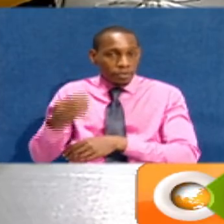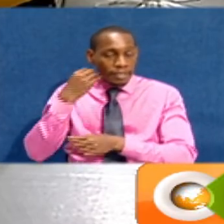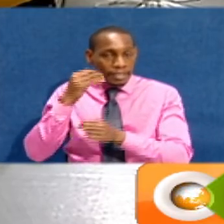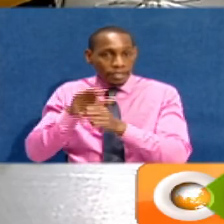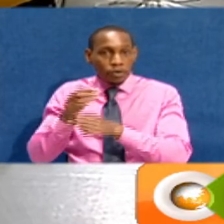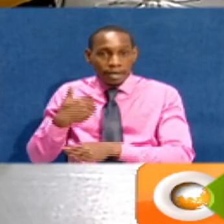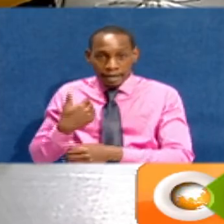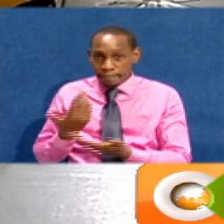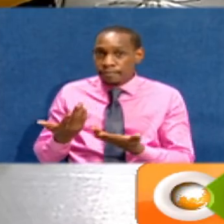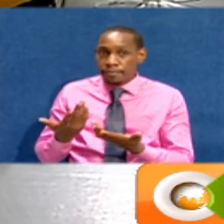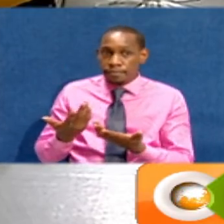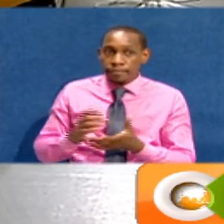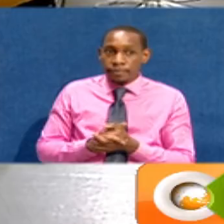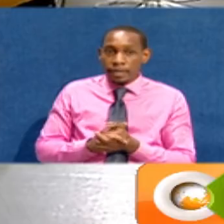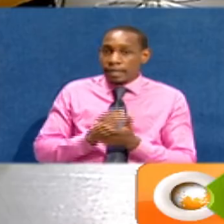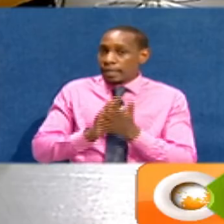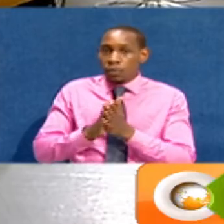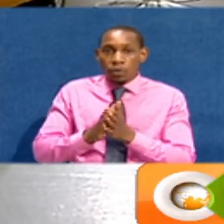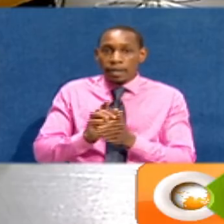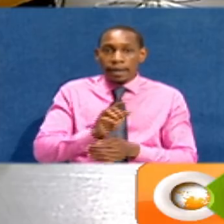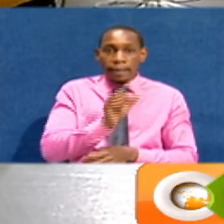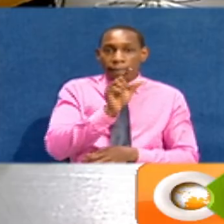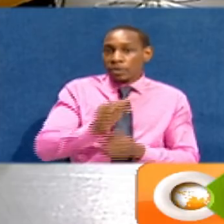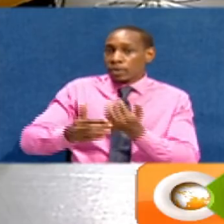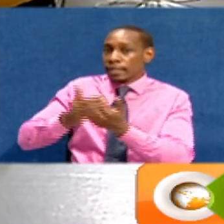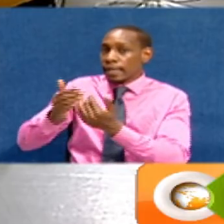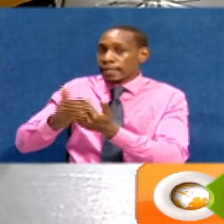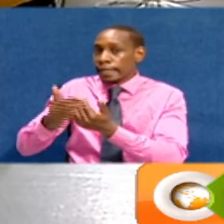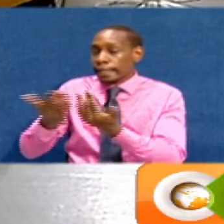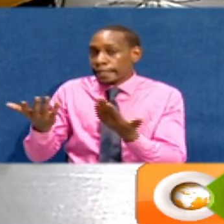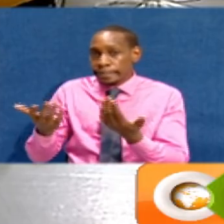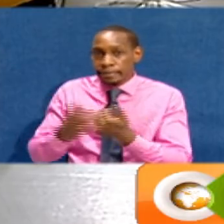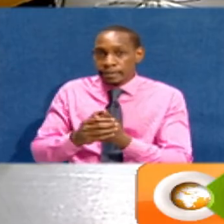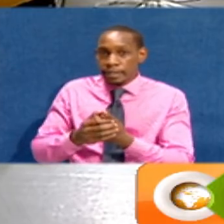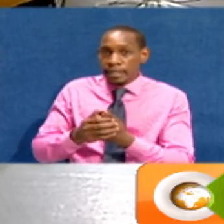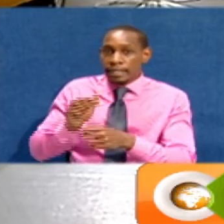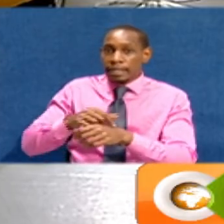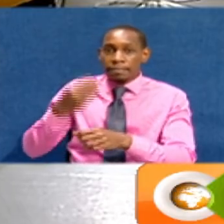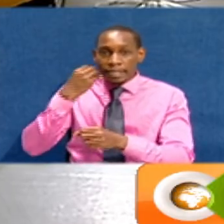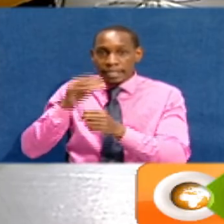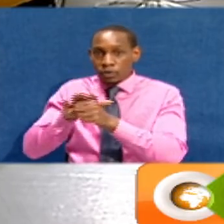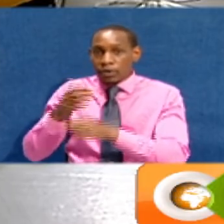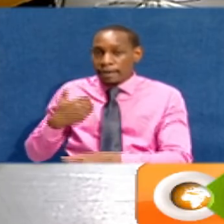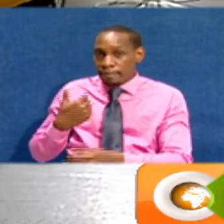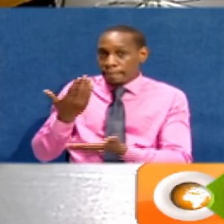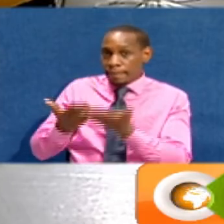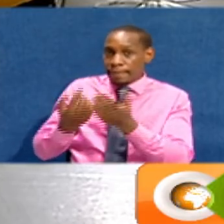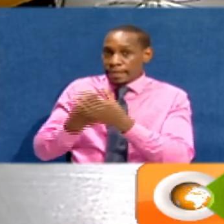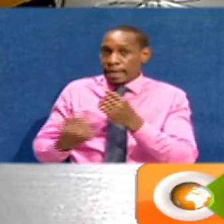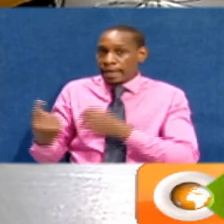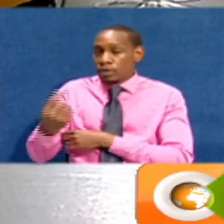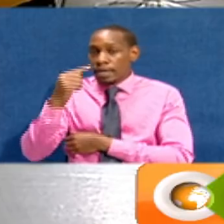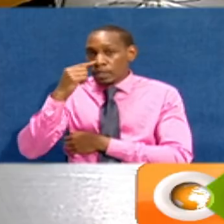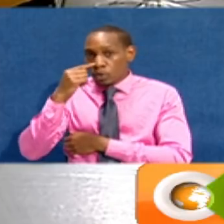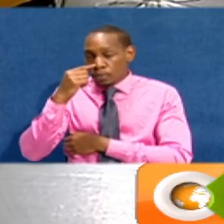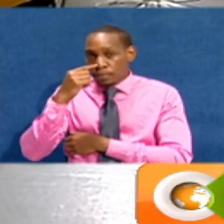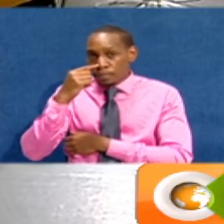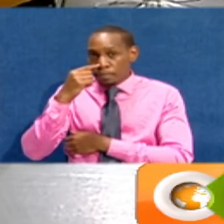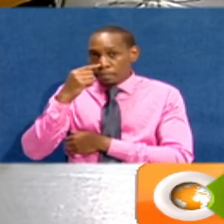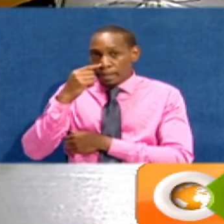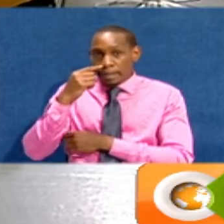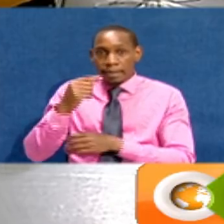is tested positive and everything. No one even bothers if you test positive and you're probably isolating at home